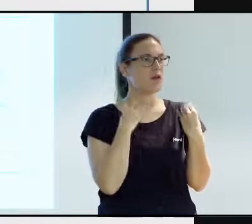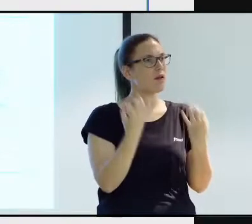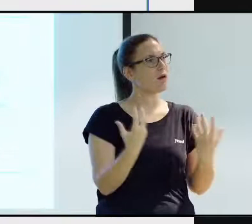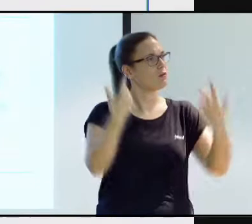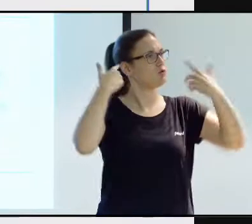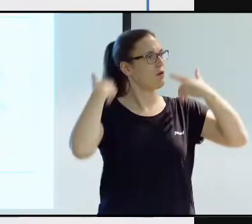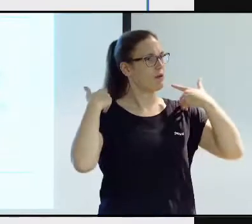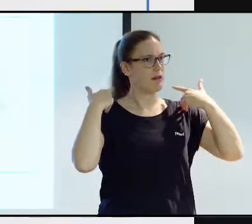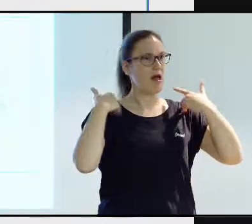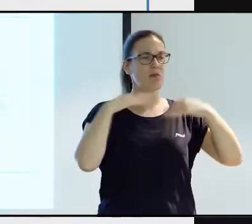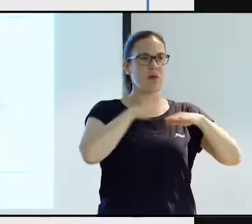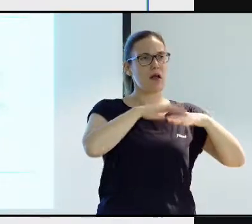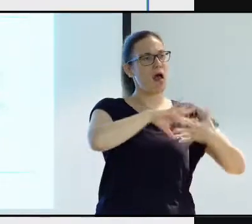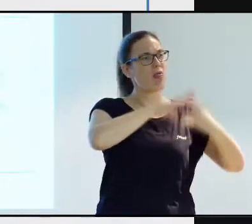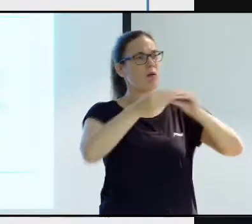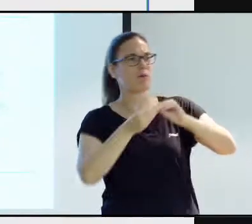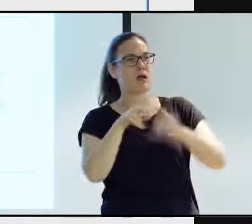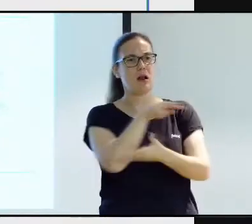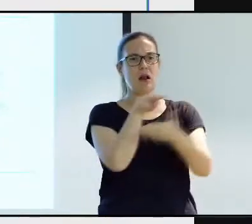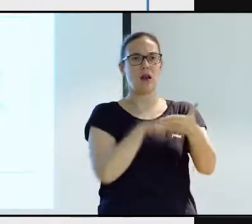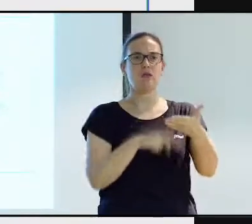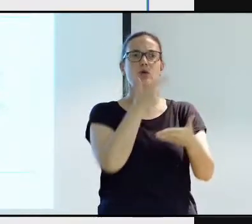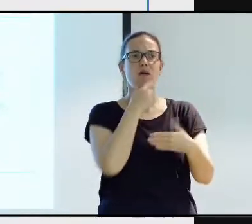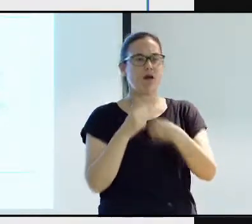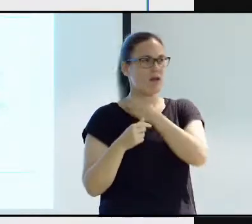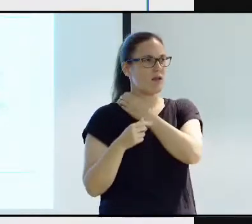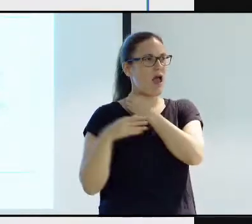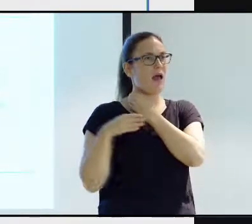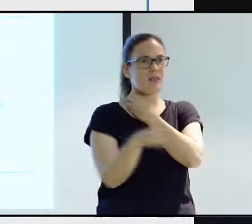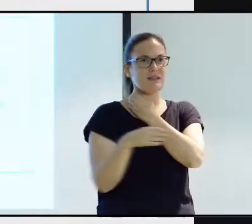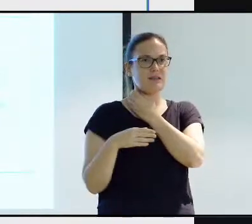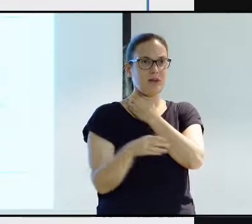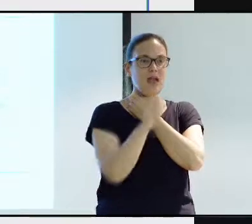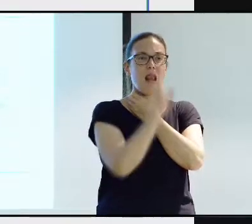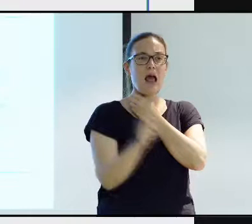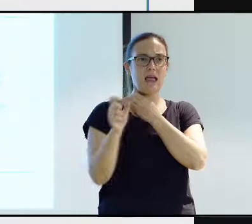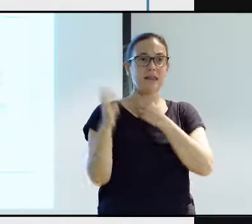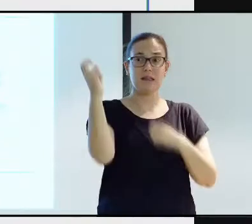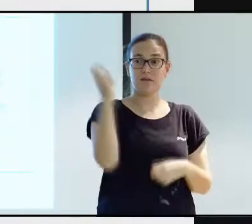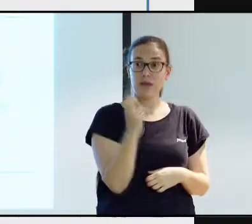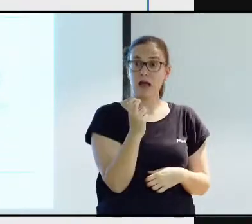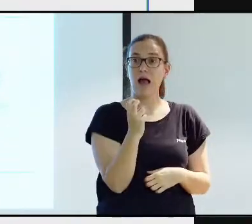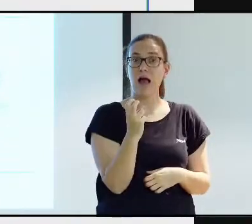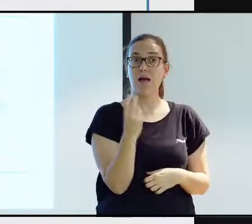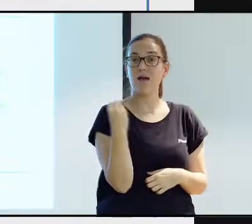who are going to be living independently can understand all these documents, and because information needs to be